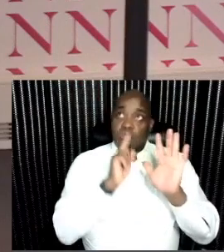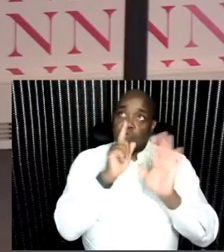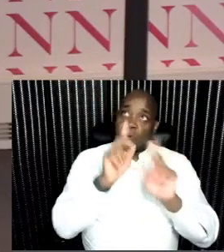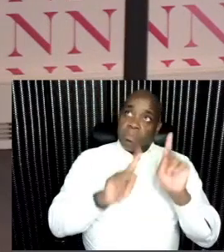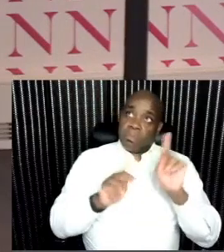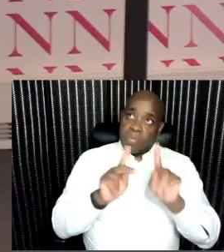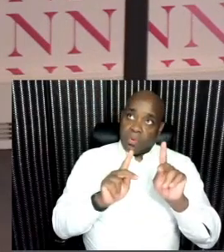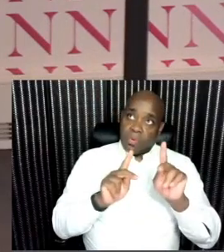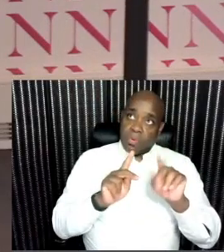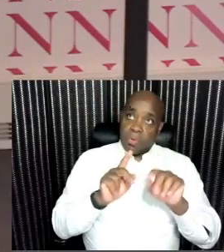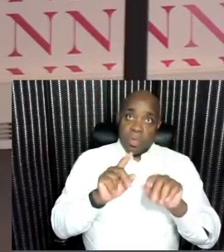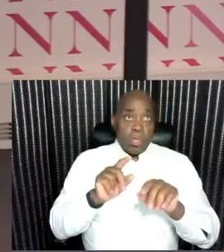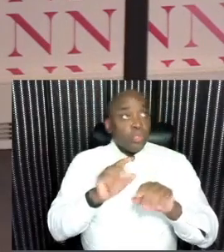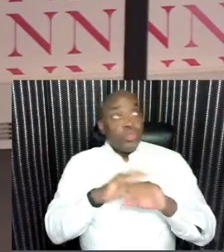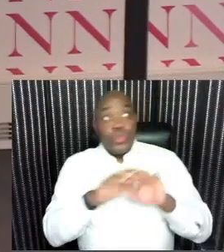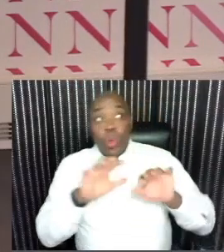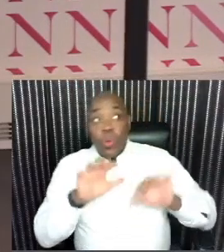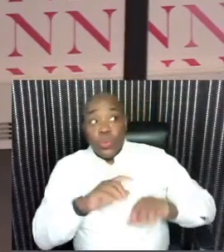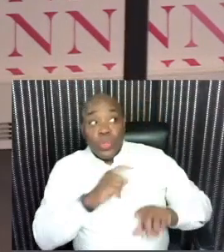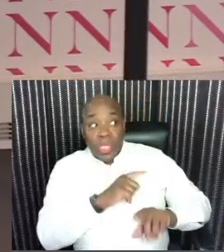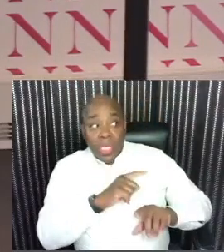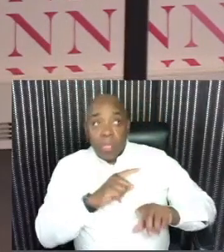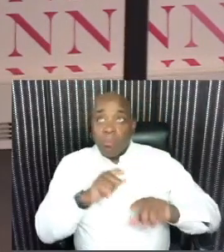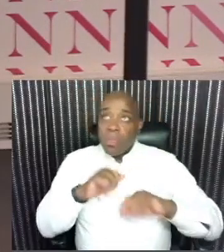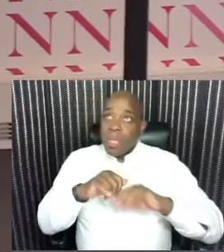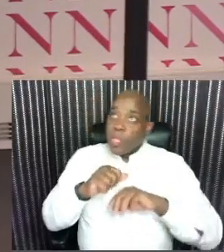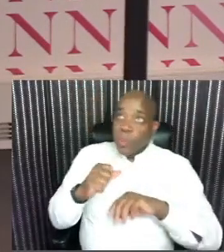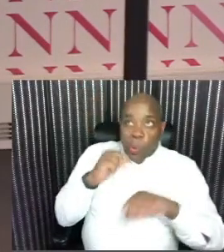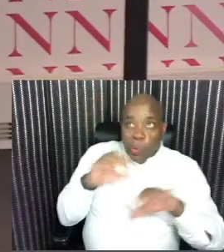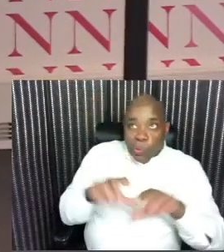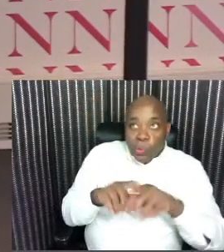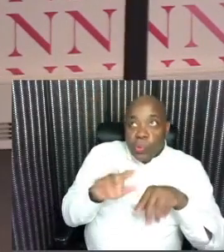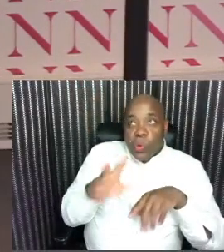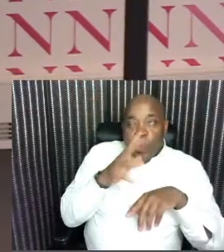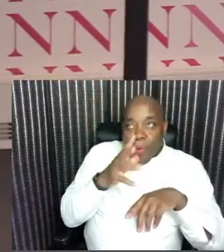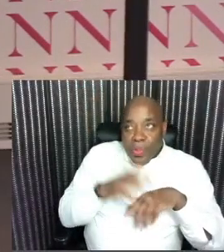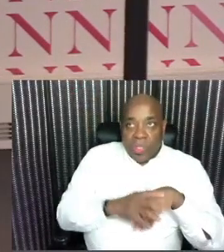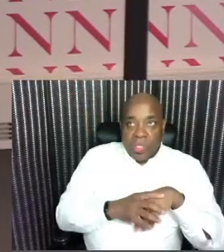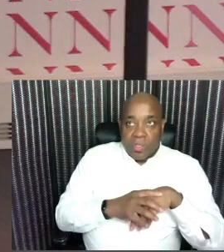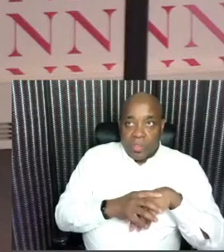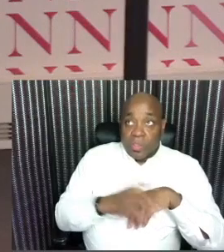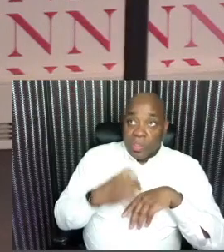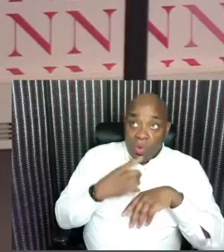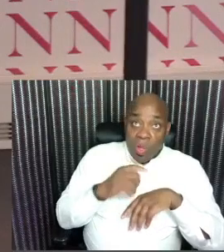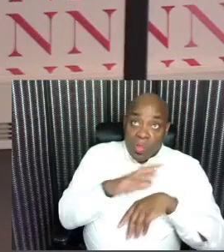mother, right? Like, you know, that kind of thing. Seriously. Because, like, they're kids, and you're like,